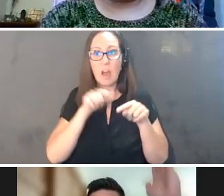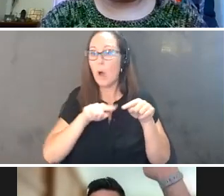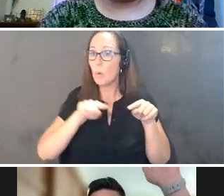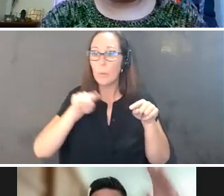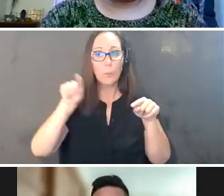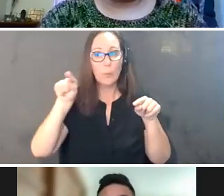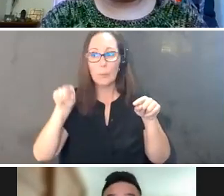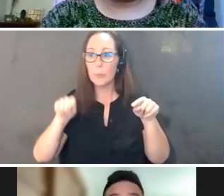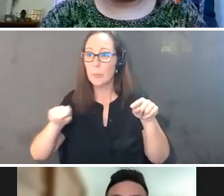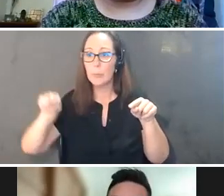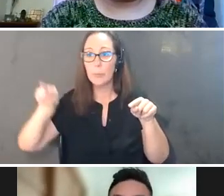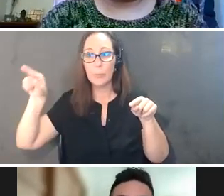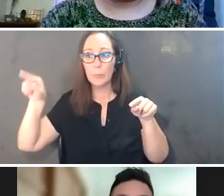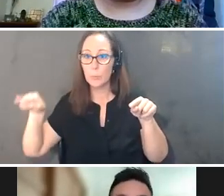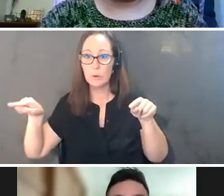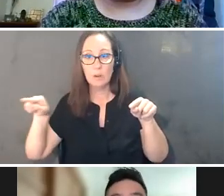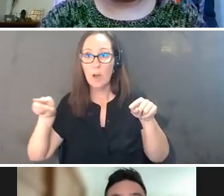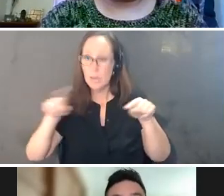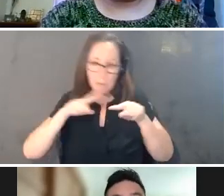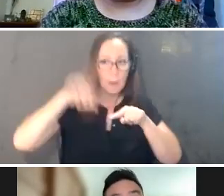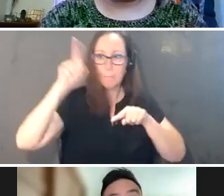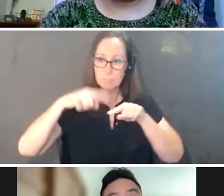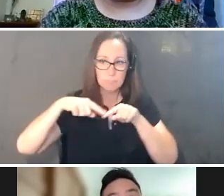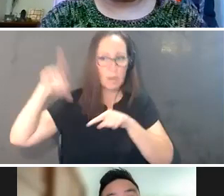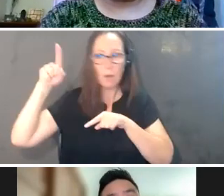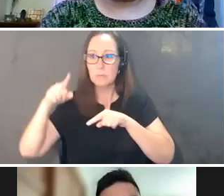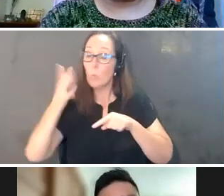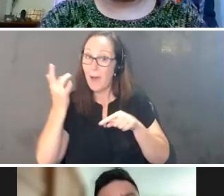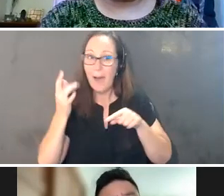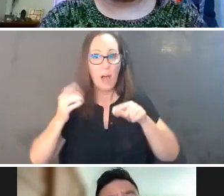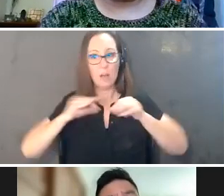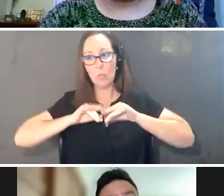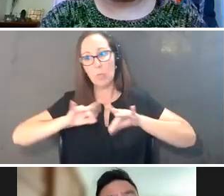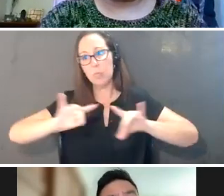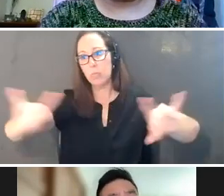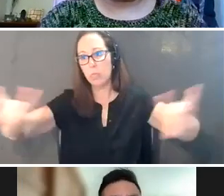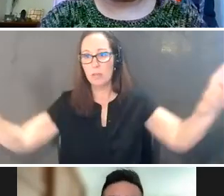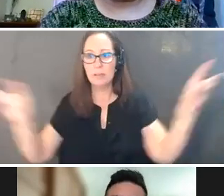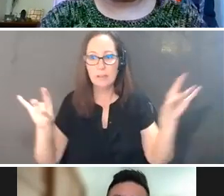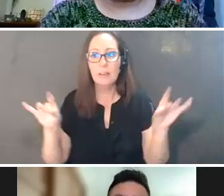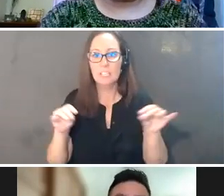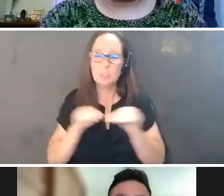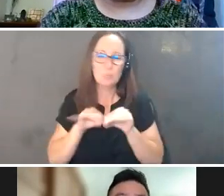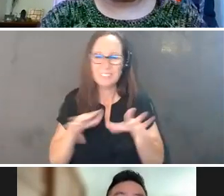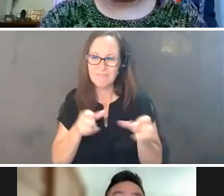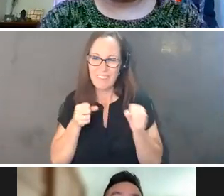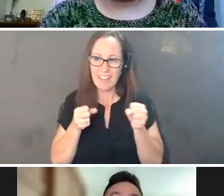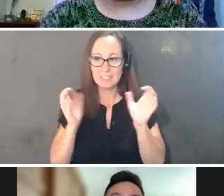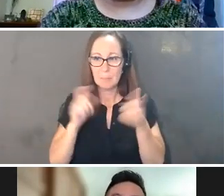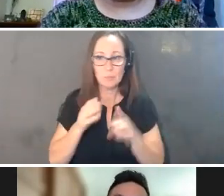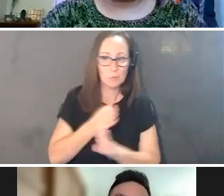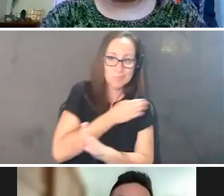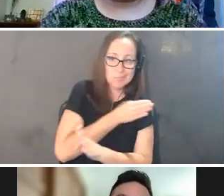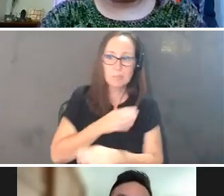they're going like this. And so it spreads much faster from person to person. And what we're seeing now, as we try to go back to normal, it's really